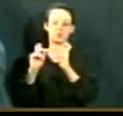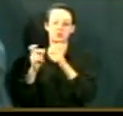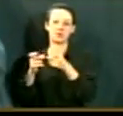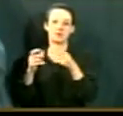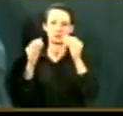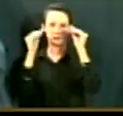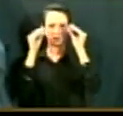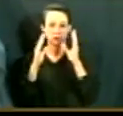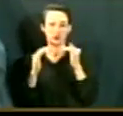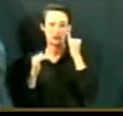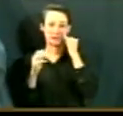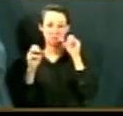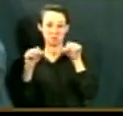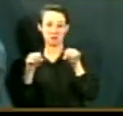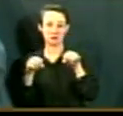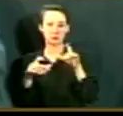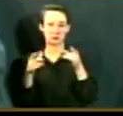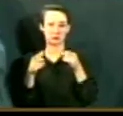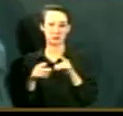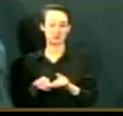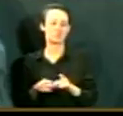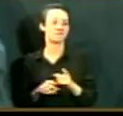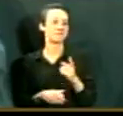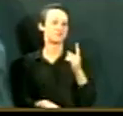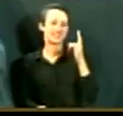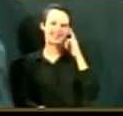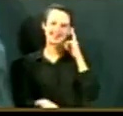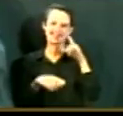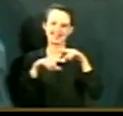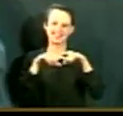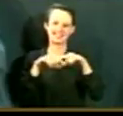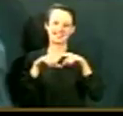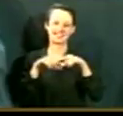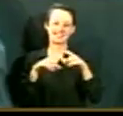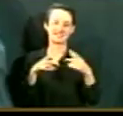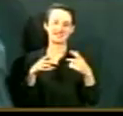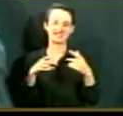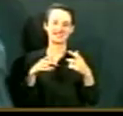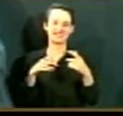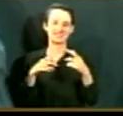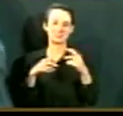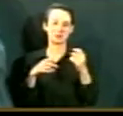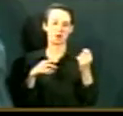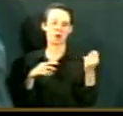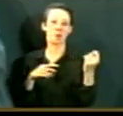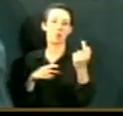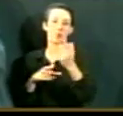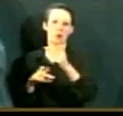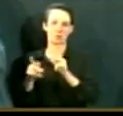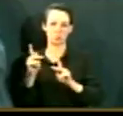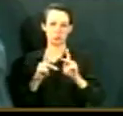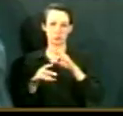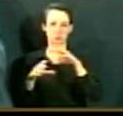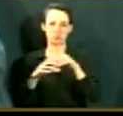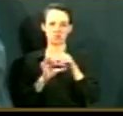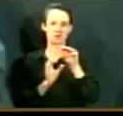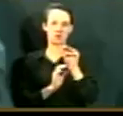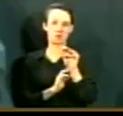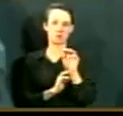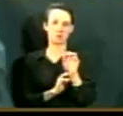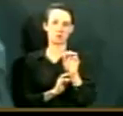But I think it's incumbent upon everyone involved with the